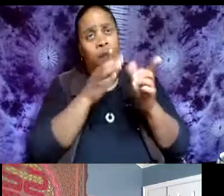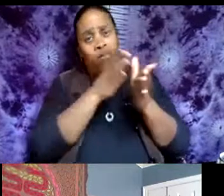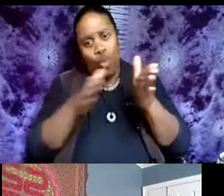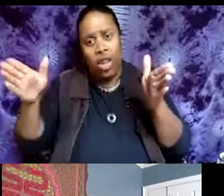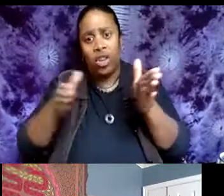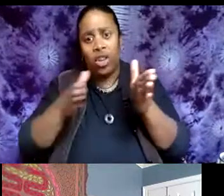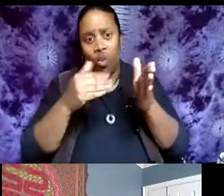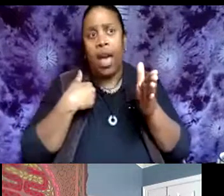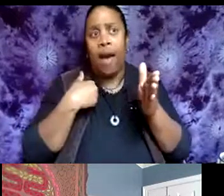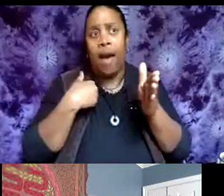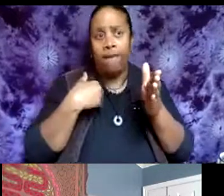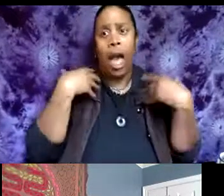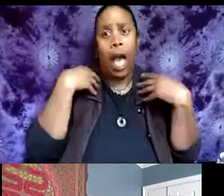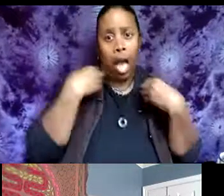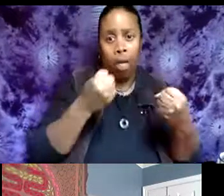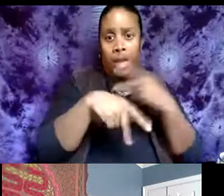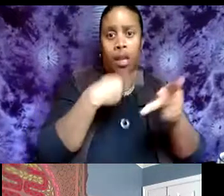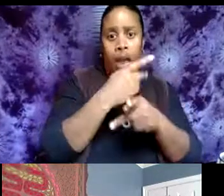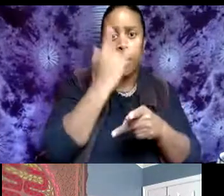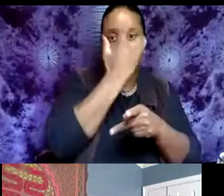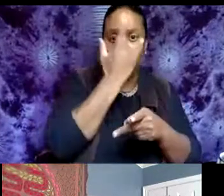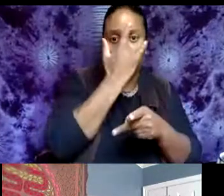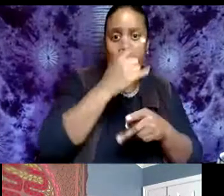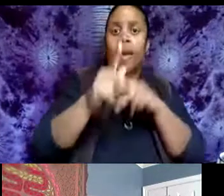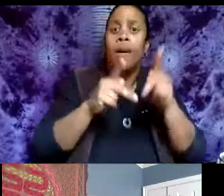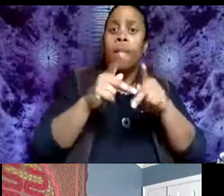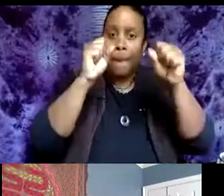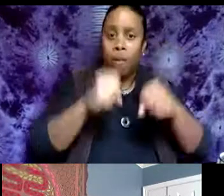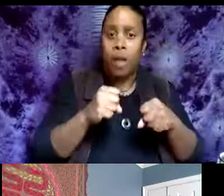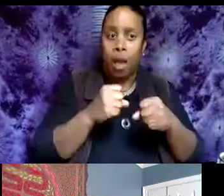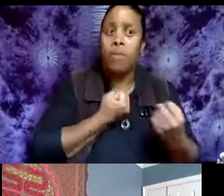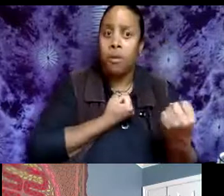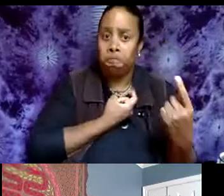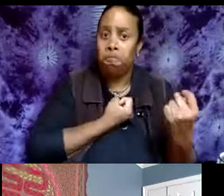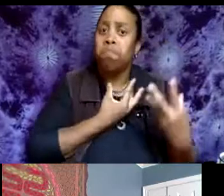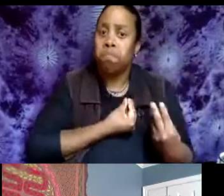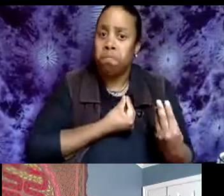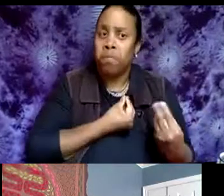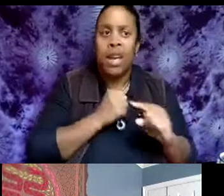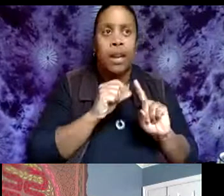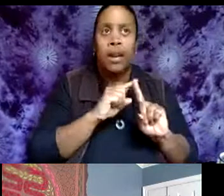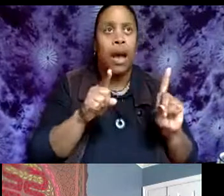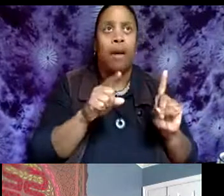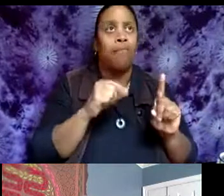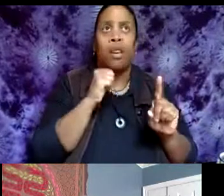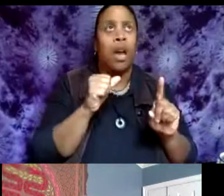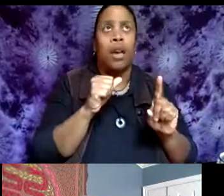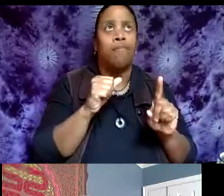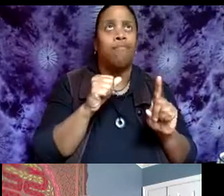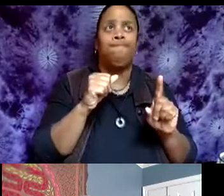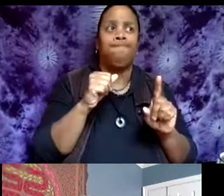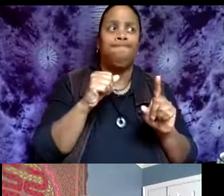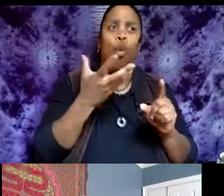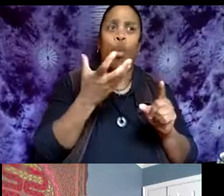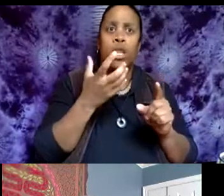a healthy version of narcissism where people can be empathetic and are not out there to gain power over you. But